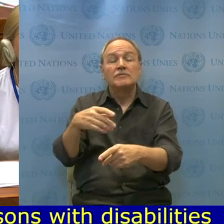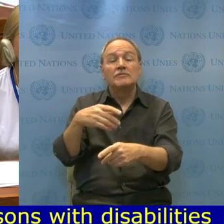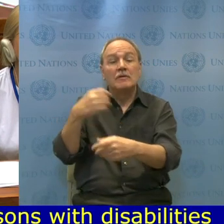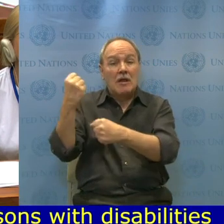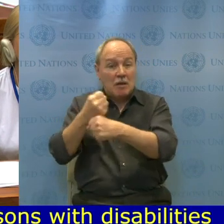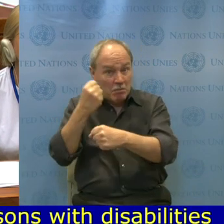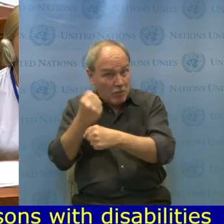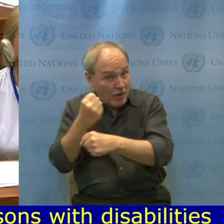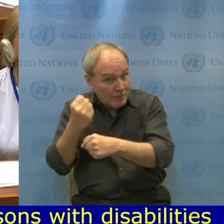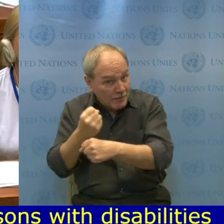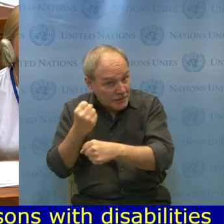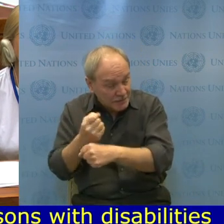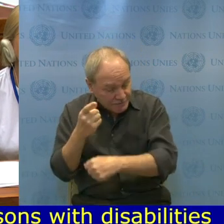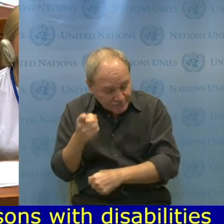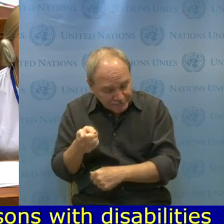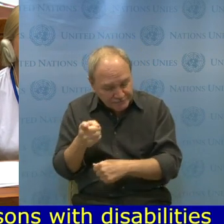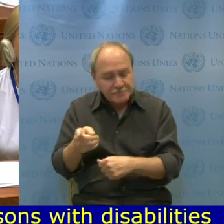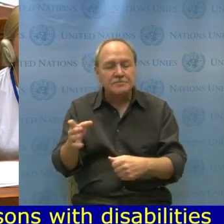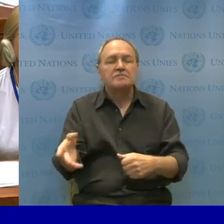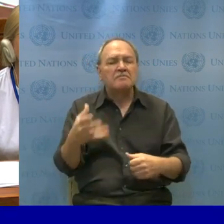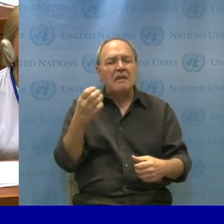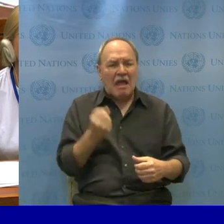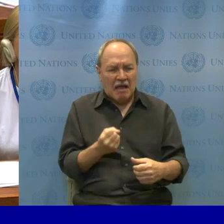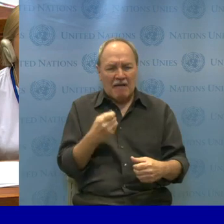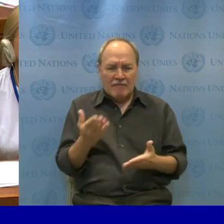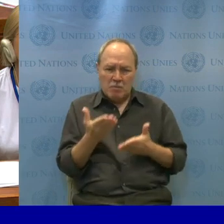with disabilities, we have a bill to